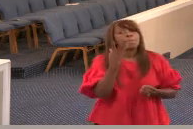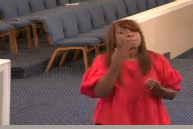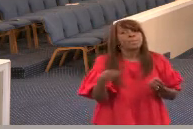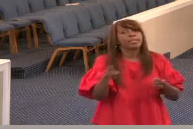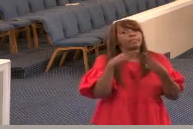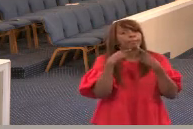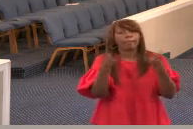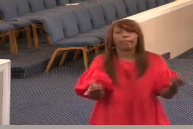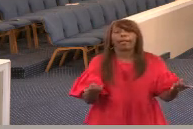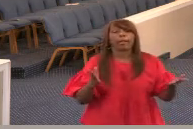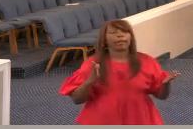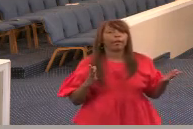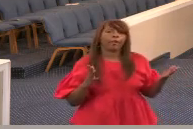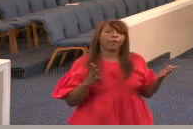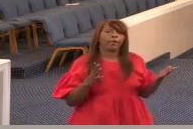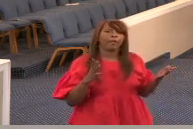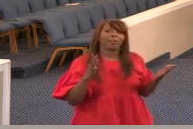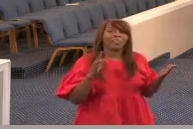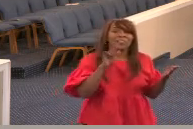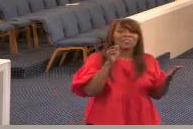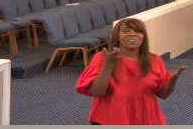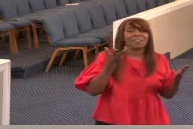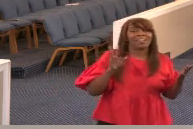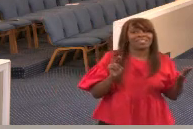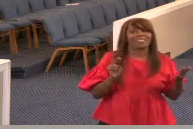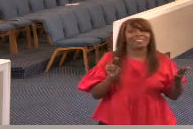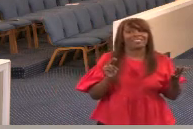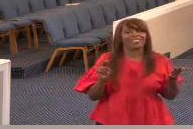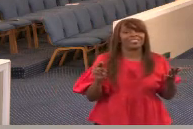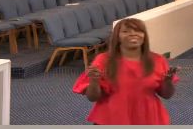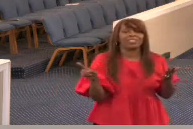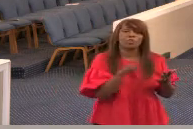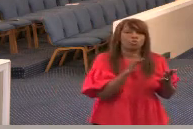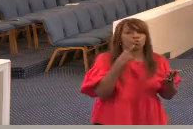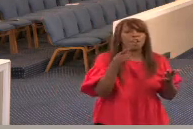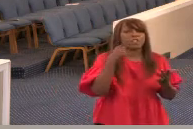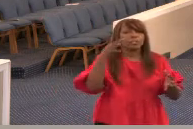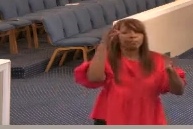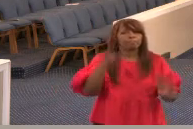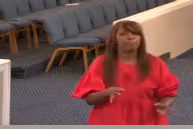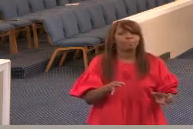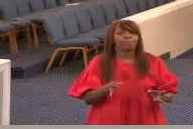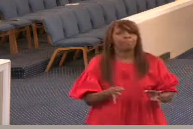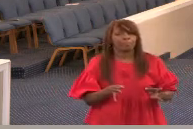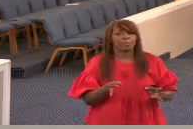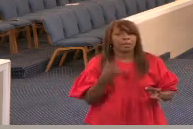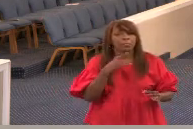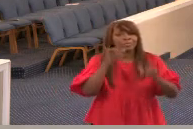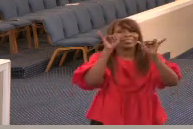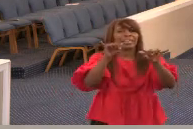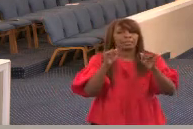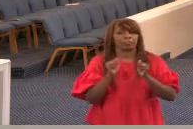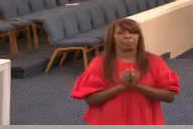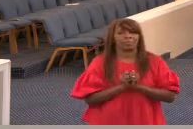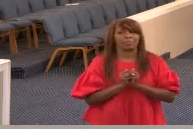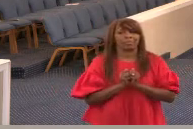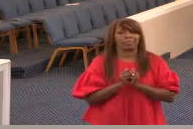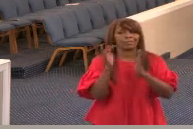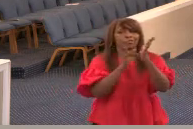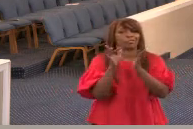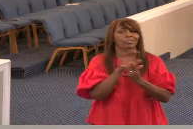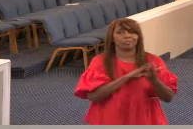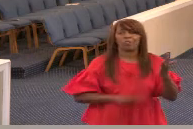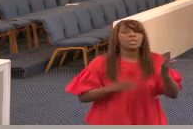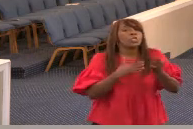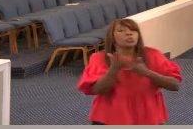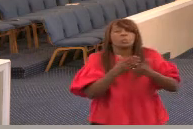declared, the ship is the old ship of Zion. Church, you got to make up in your mind, I'm going to stick with the ship. Come hell or high